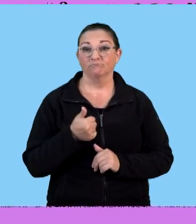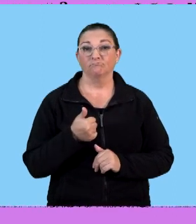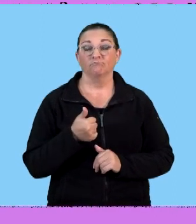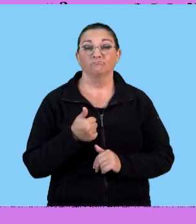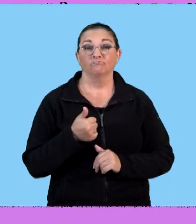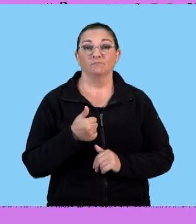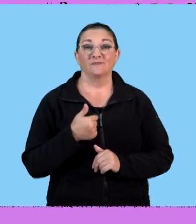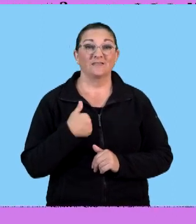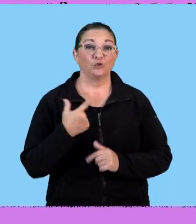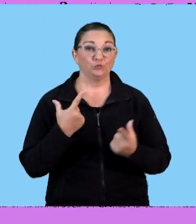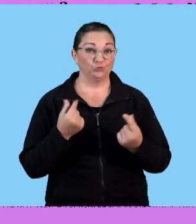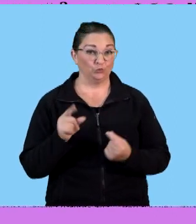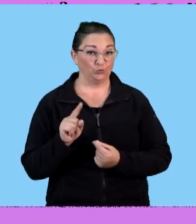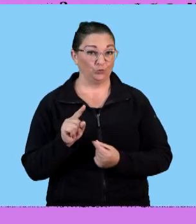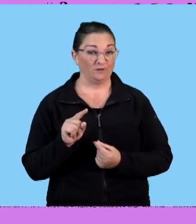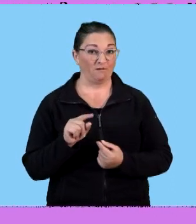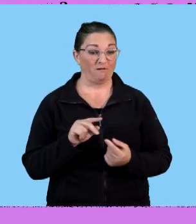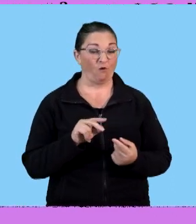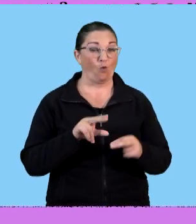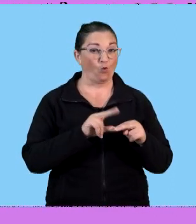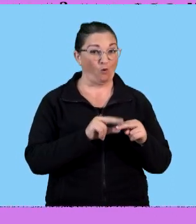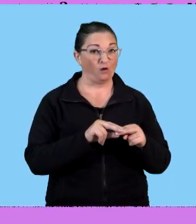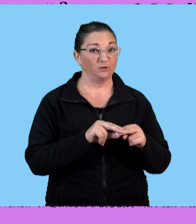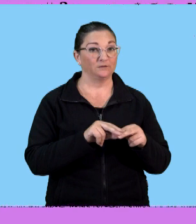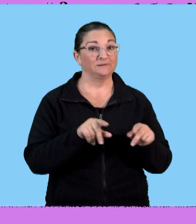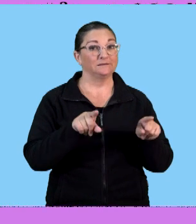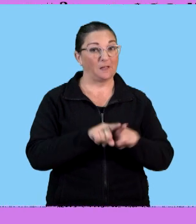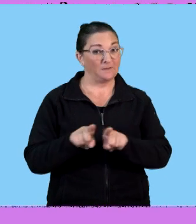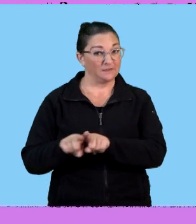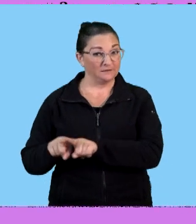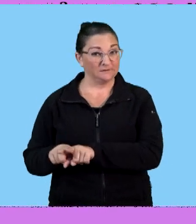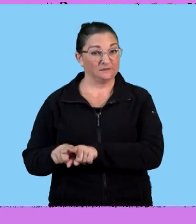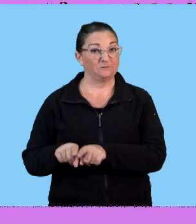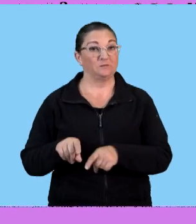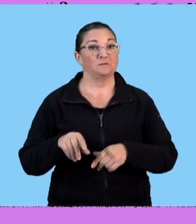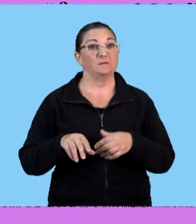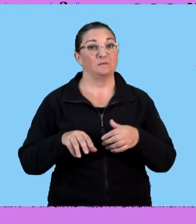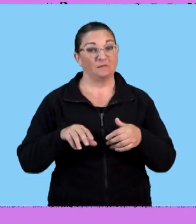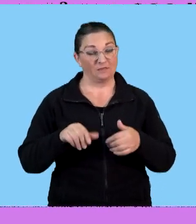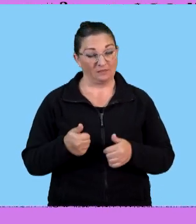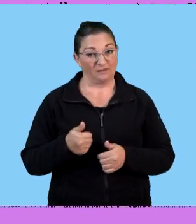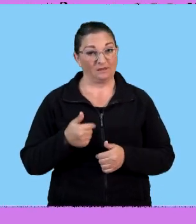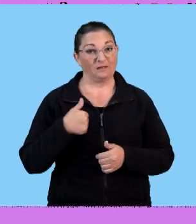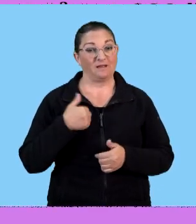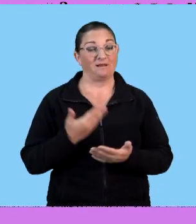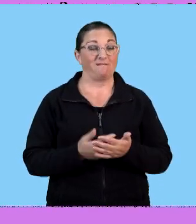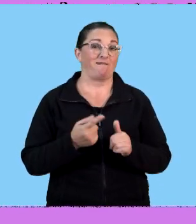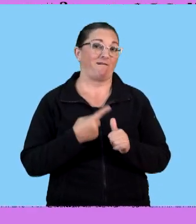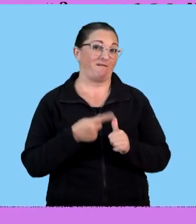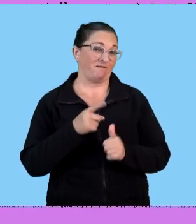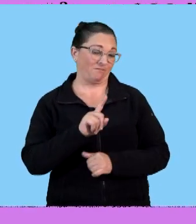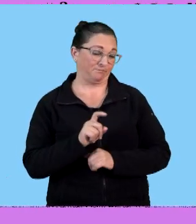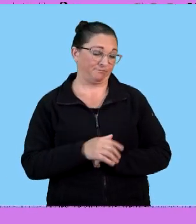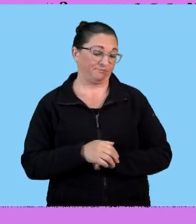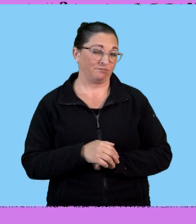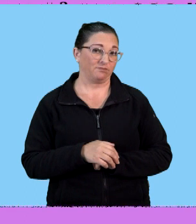is it that I'll do? Okay, I'll convert all my units to meters so that I can answer this